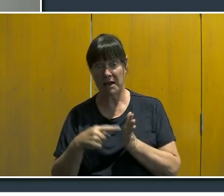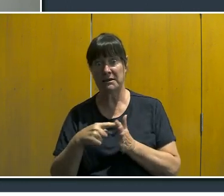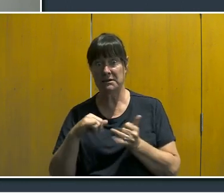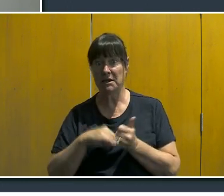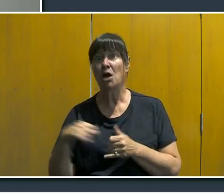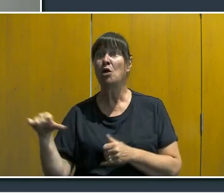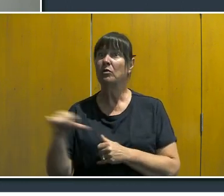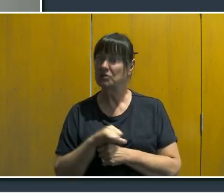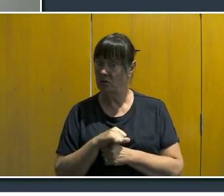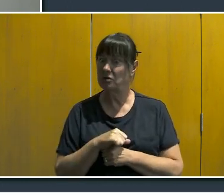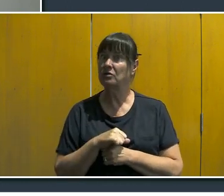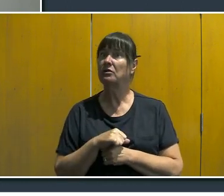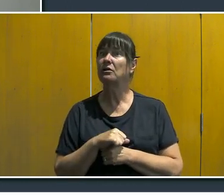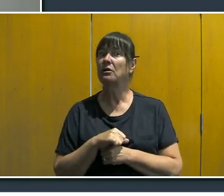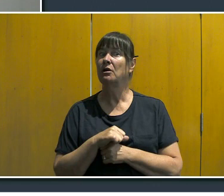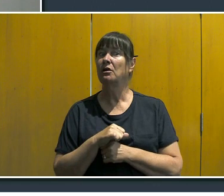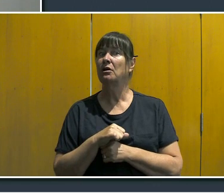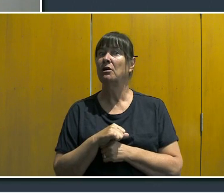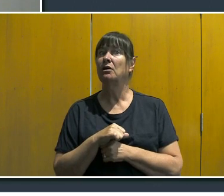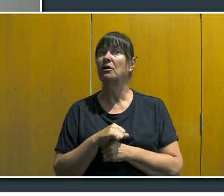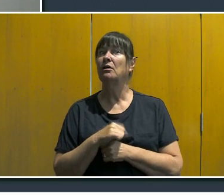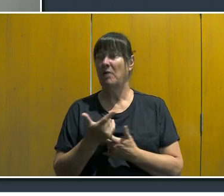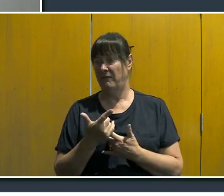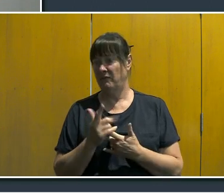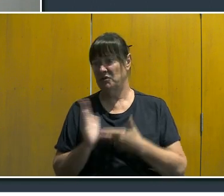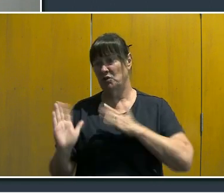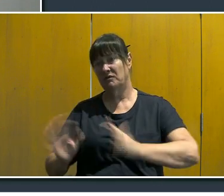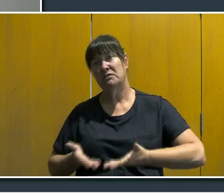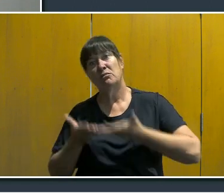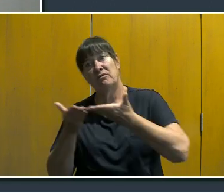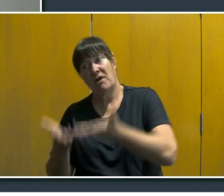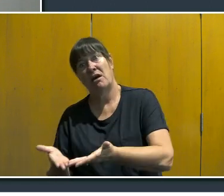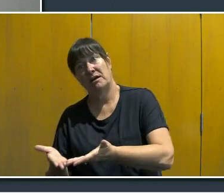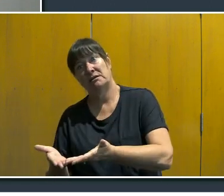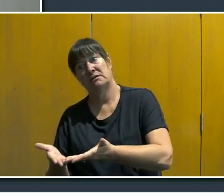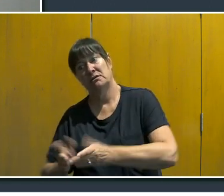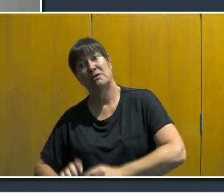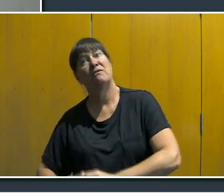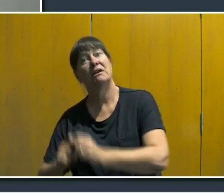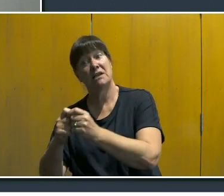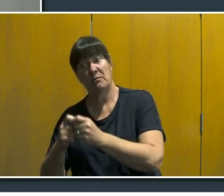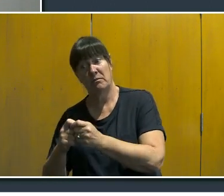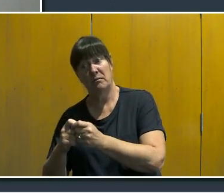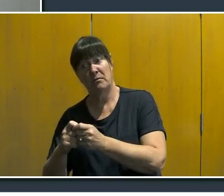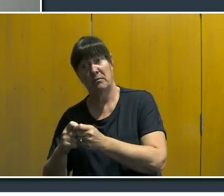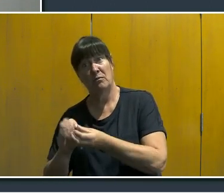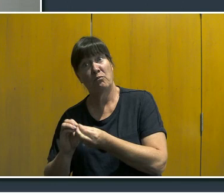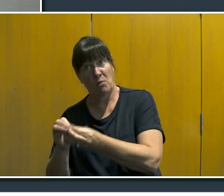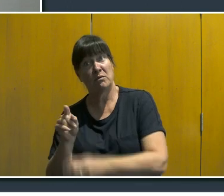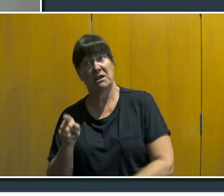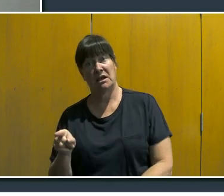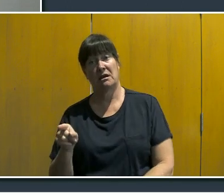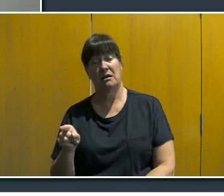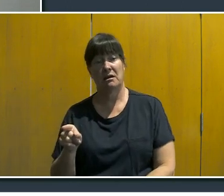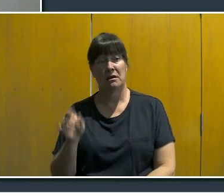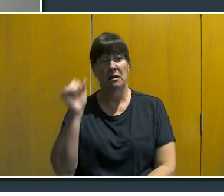be getting that money coming back into Bayview, basically to fix up some of these things. And I